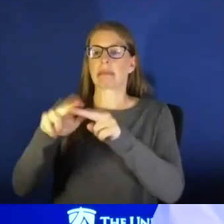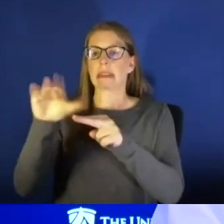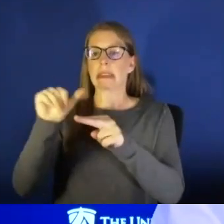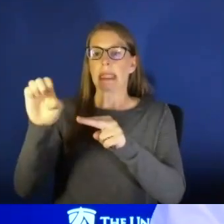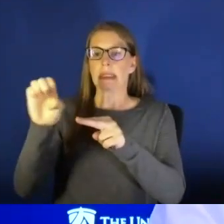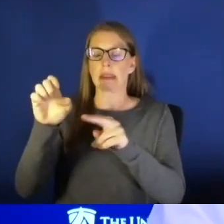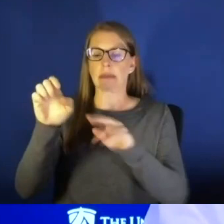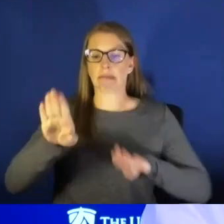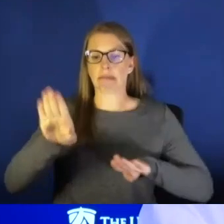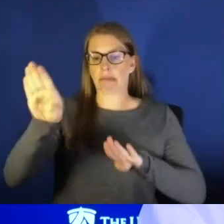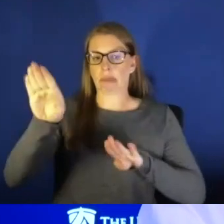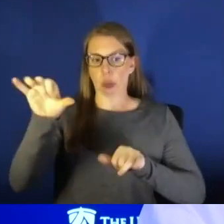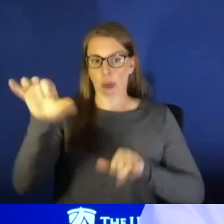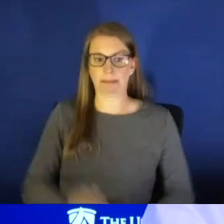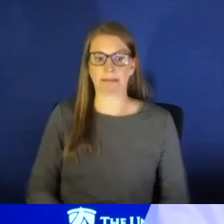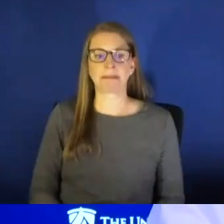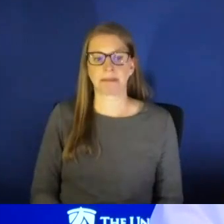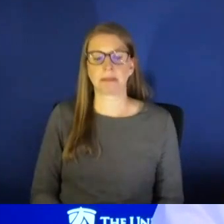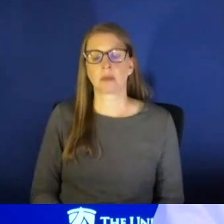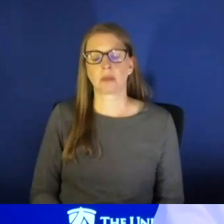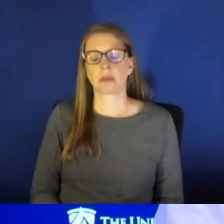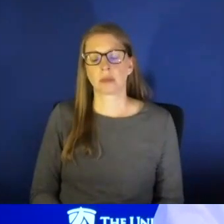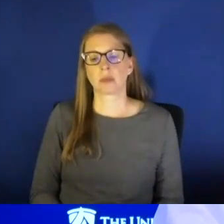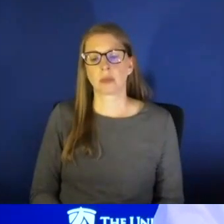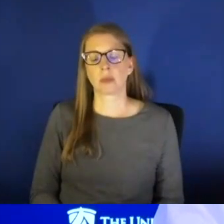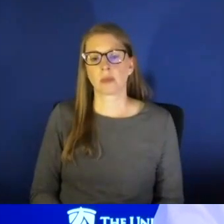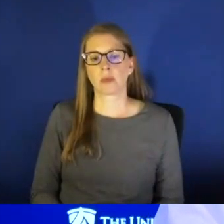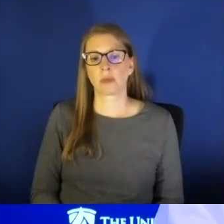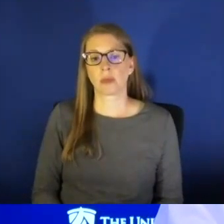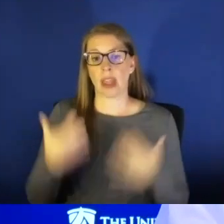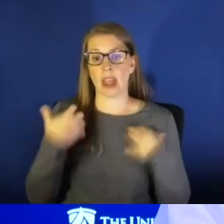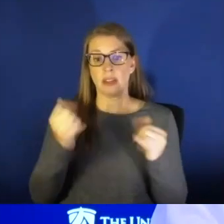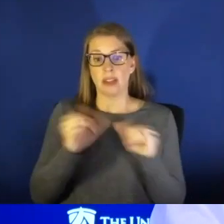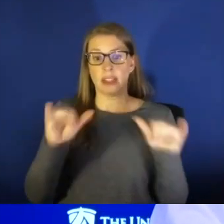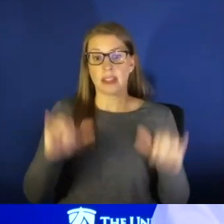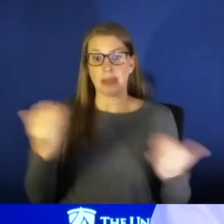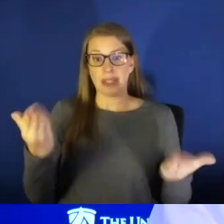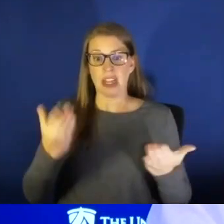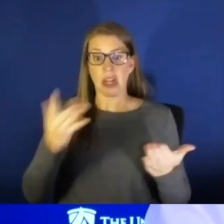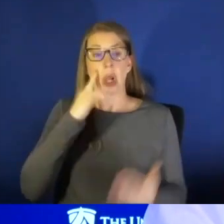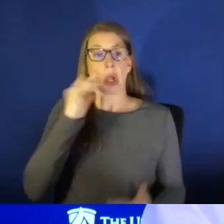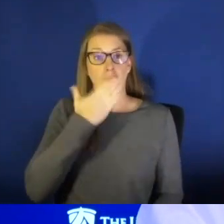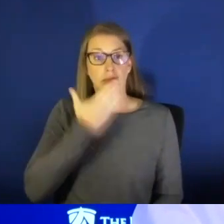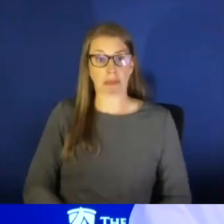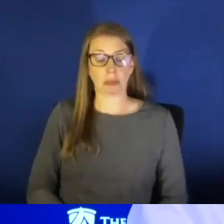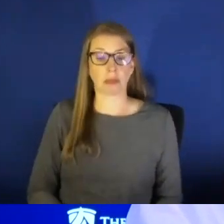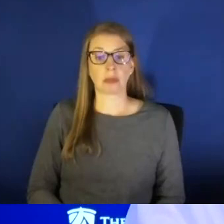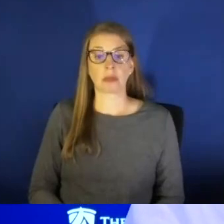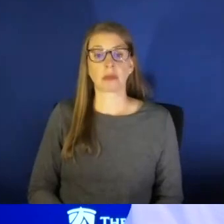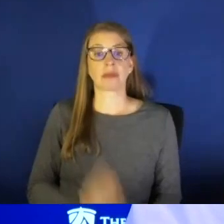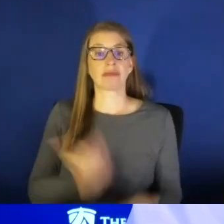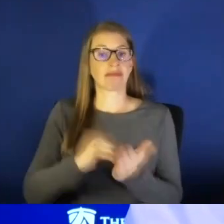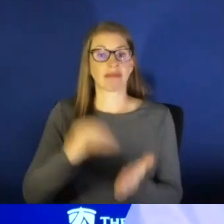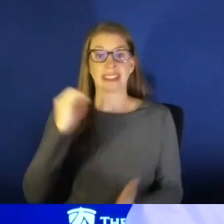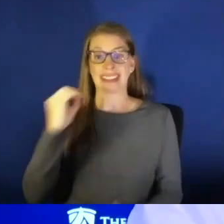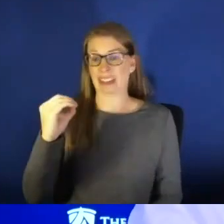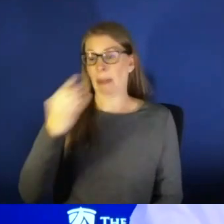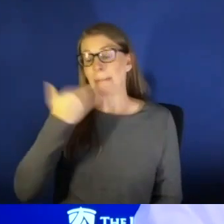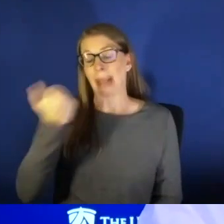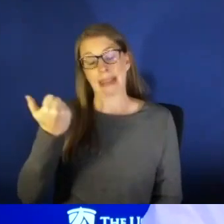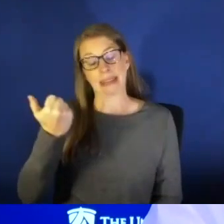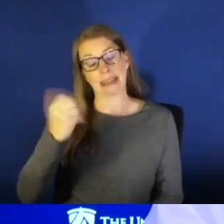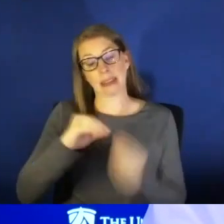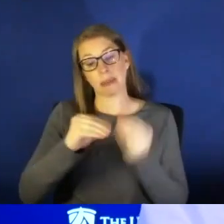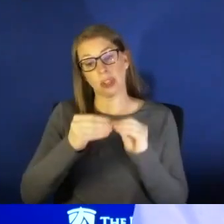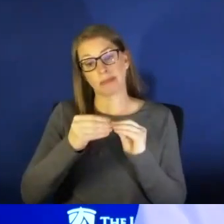earlier than other places. But right now, still at our health system, it's looking pretty good. Again, 0 would be the best, but we can hope